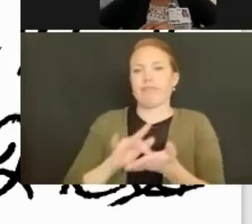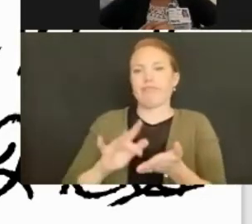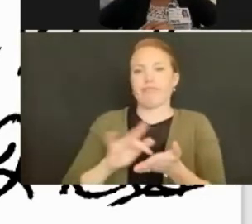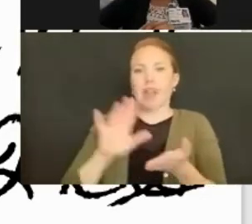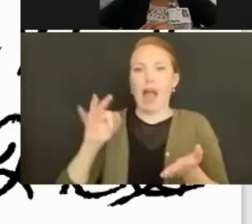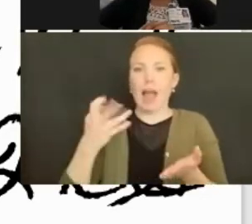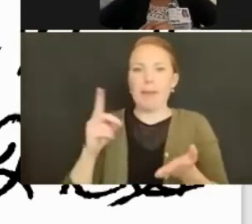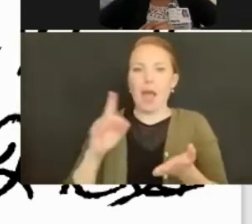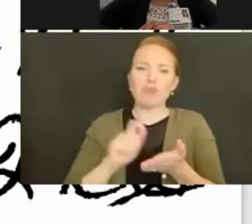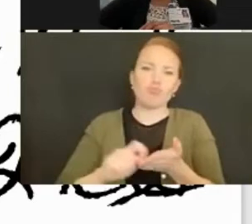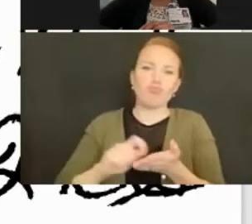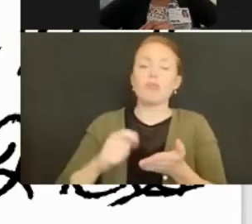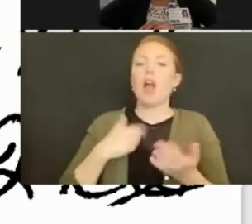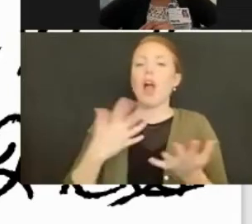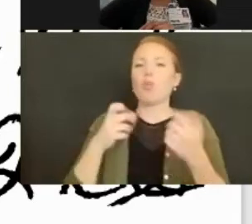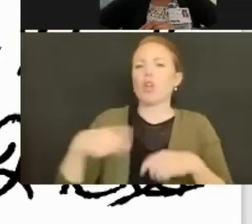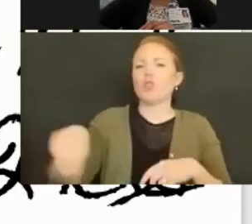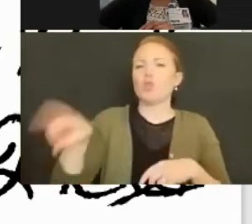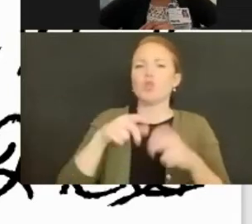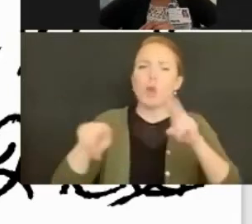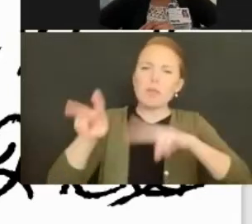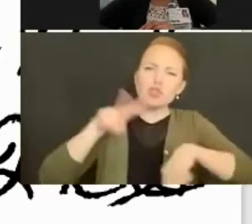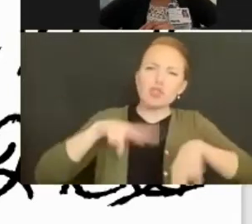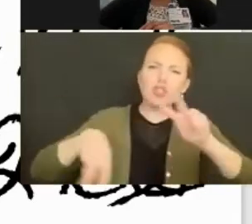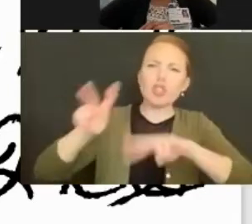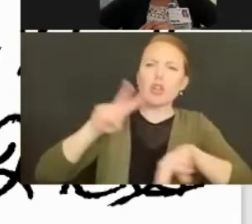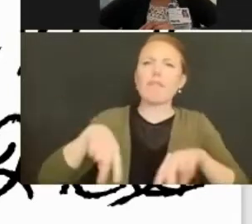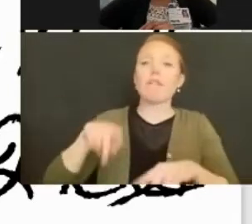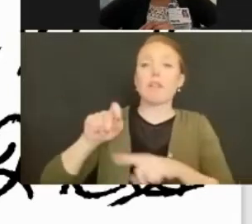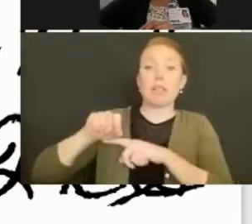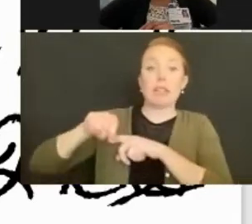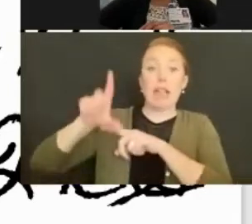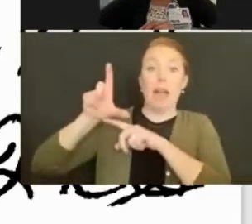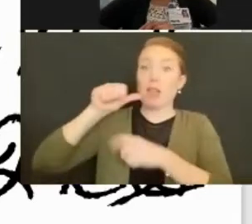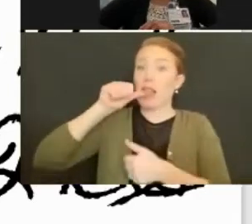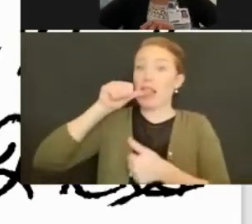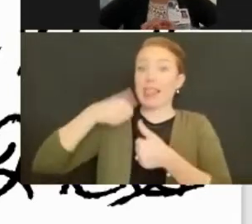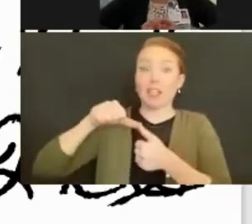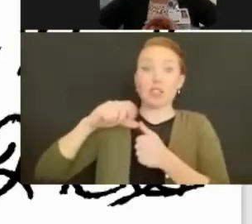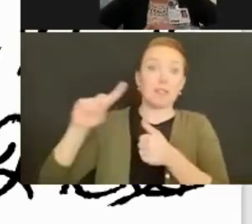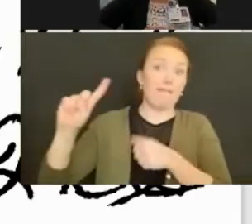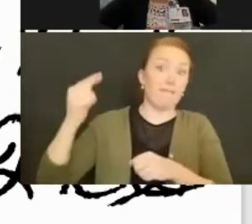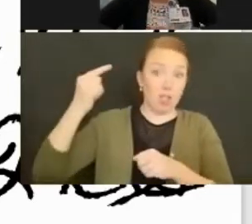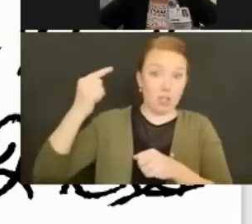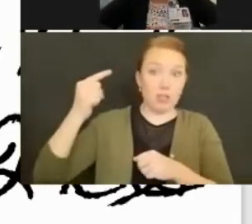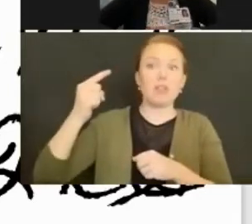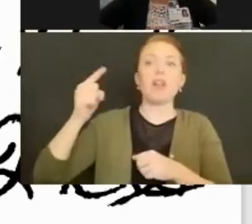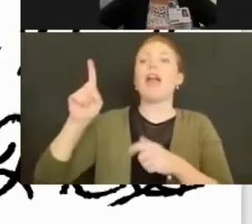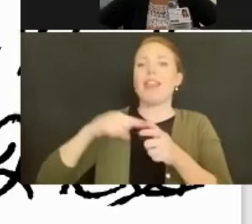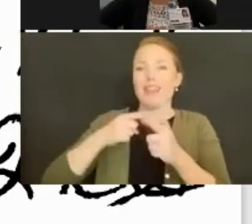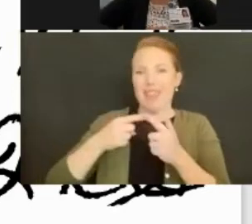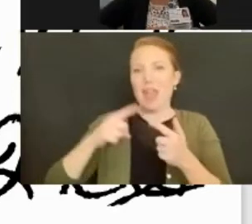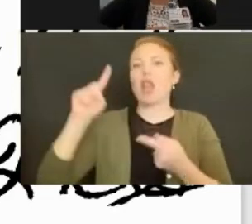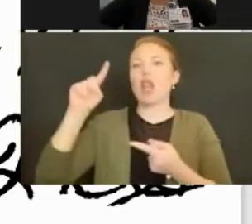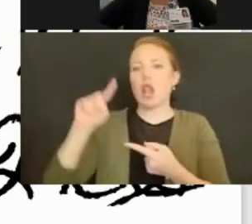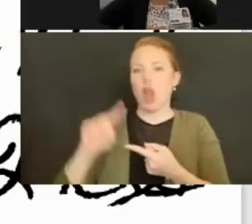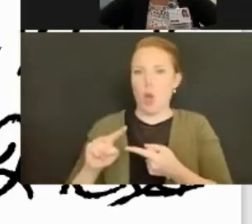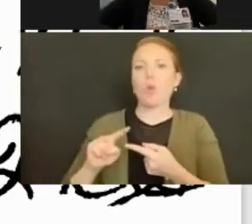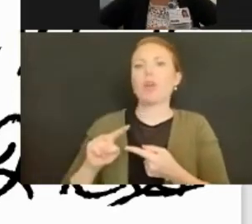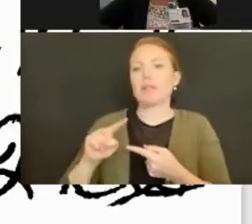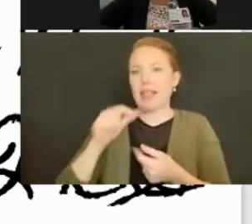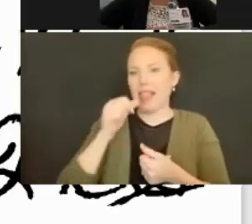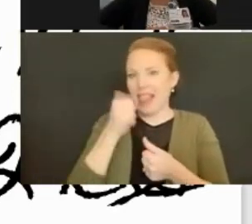I want you to observe the uppercase letters first and then the lowercase letters. And I want you to